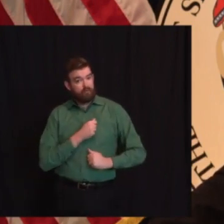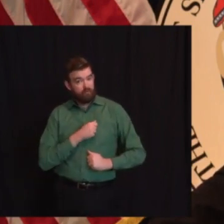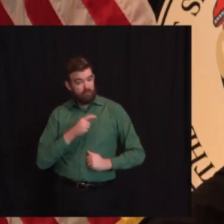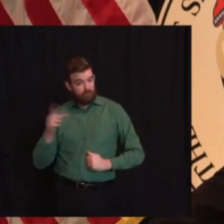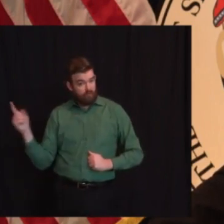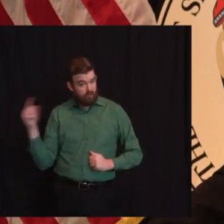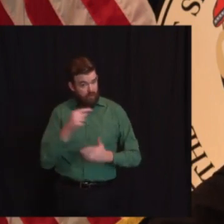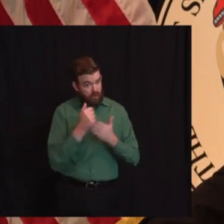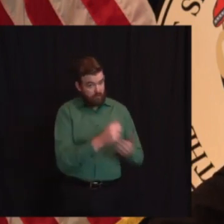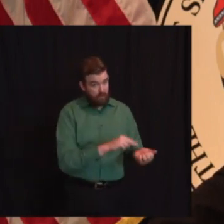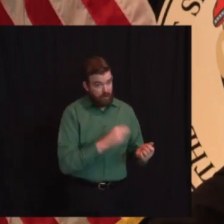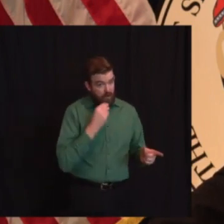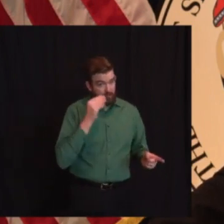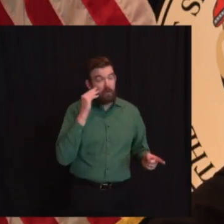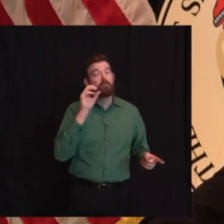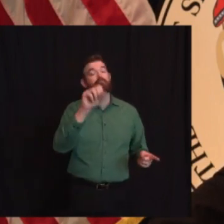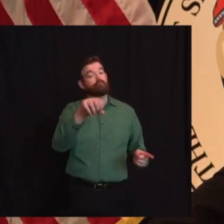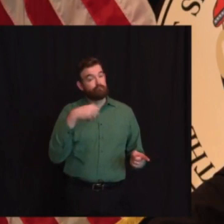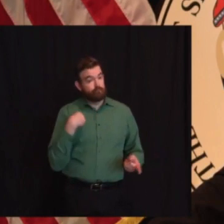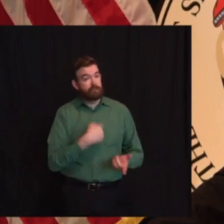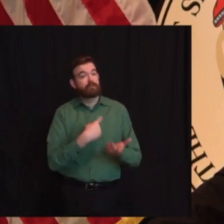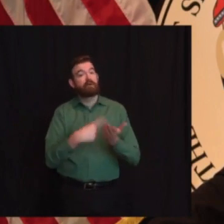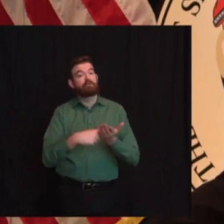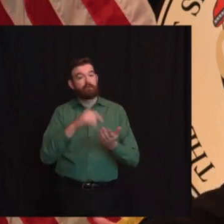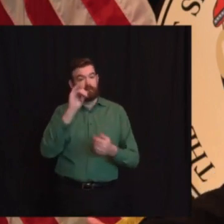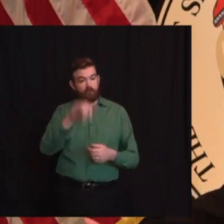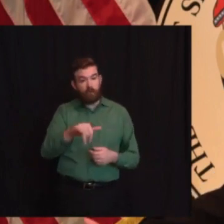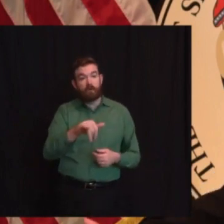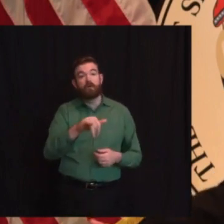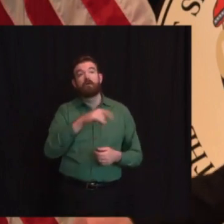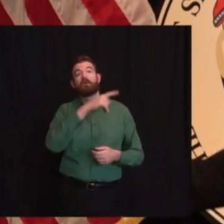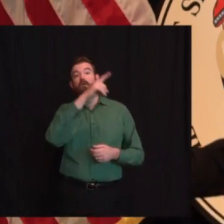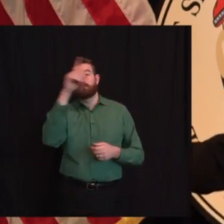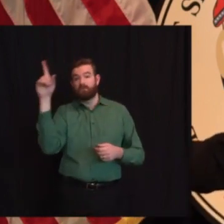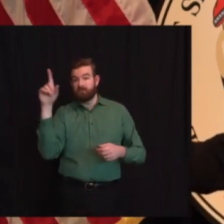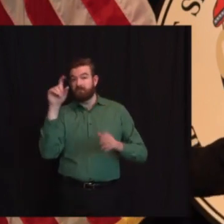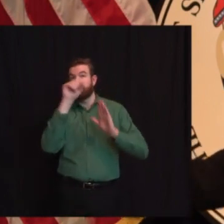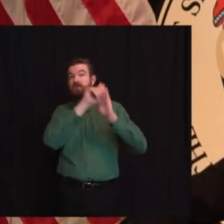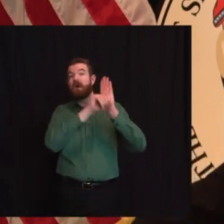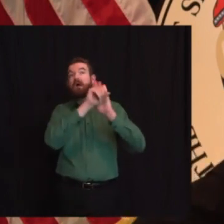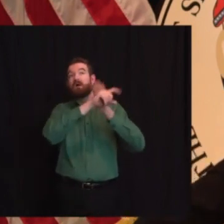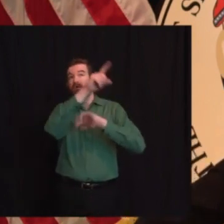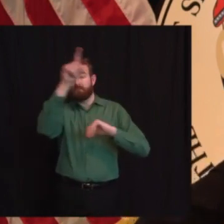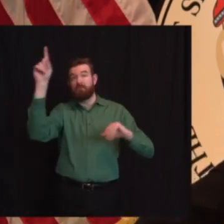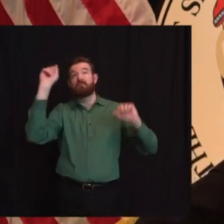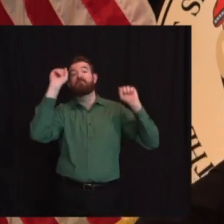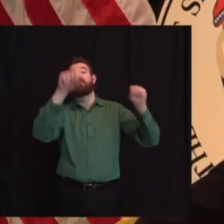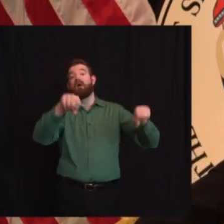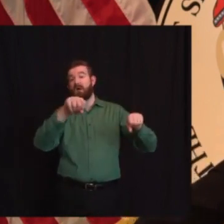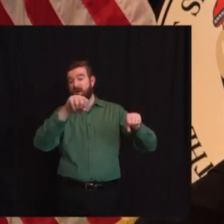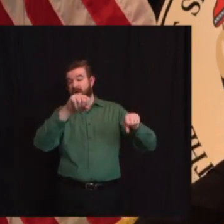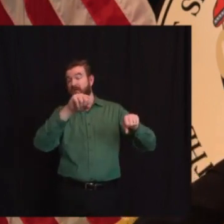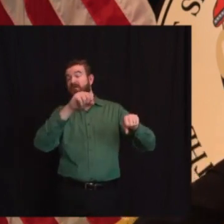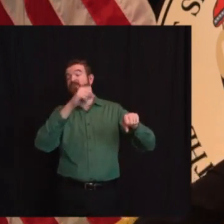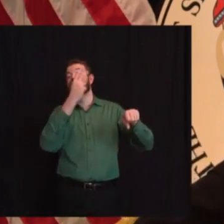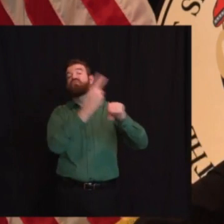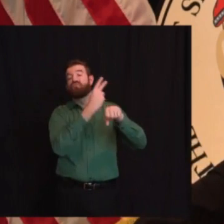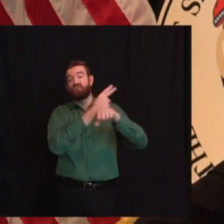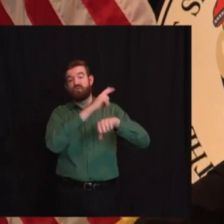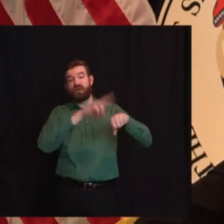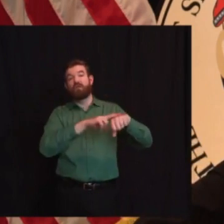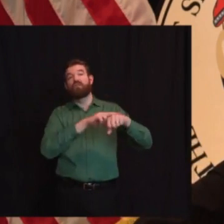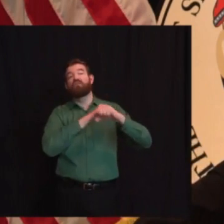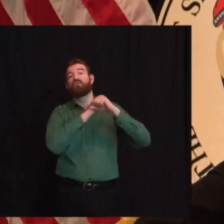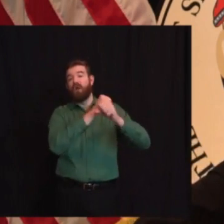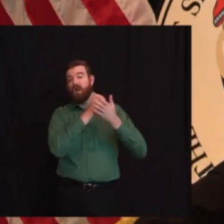other states, and that's something that we continue to consider in New Jersey. I don't want to speak for my colleagues. And by